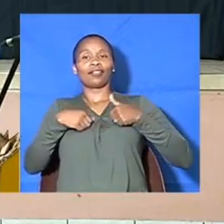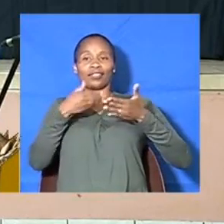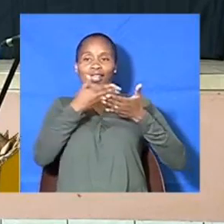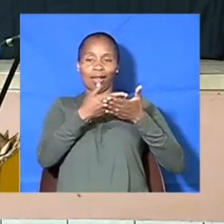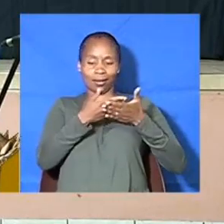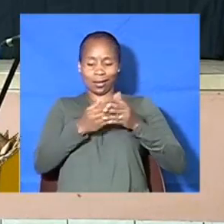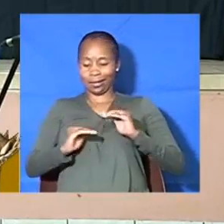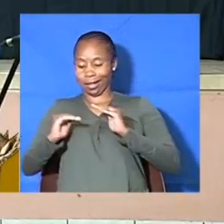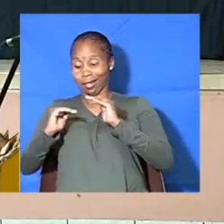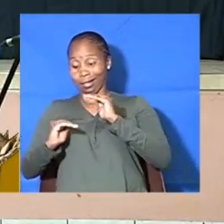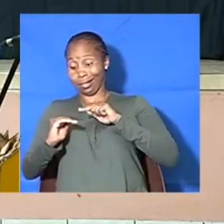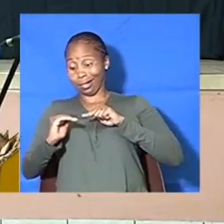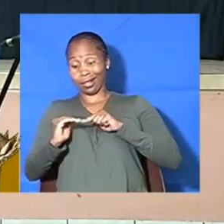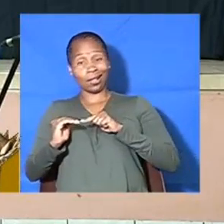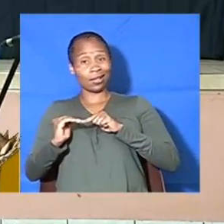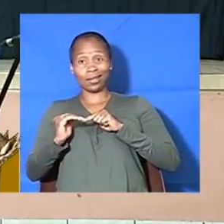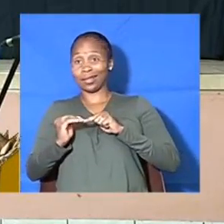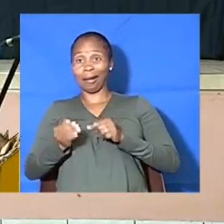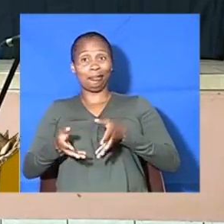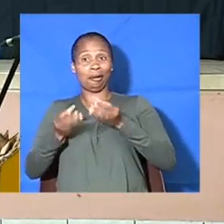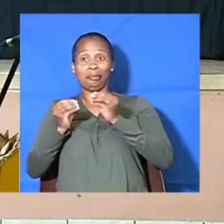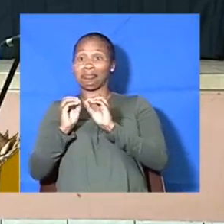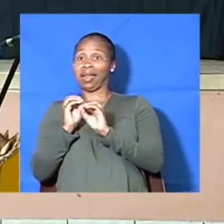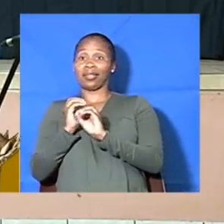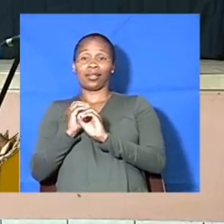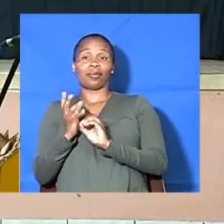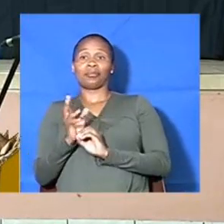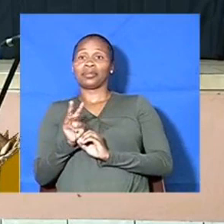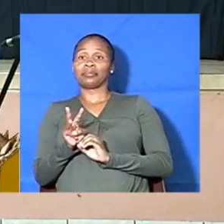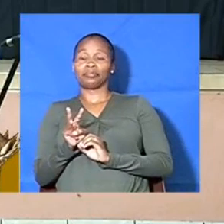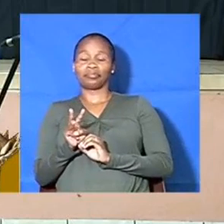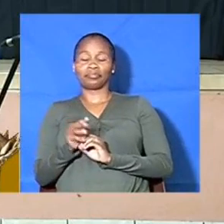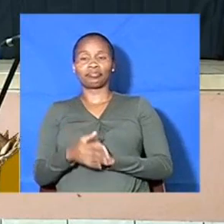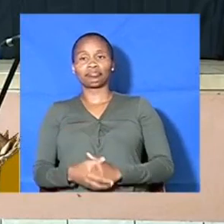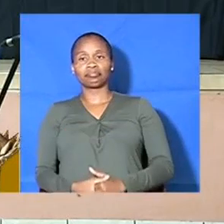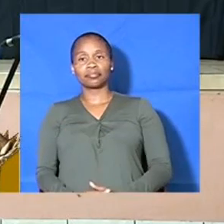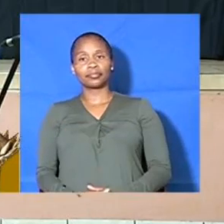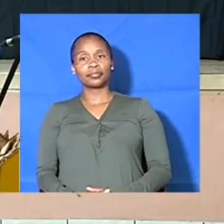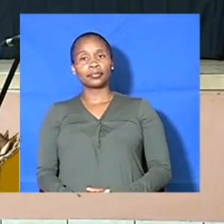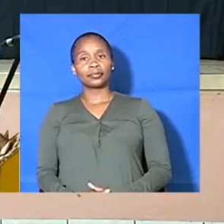universal health coverage. Leka garega taba ya